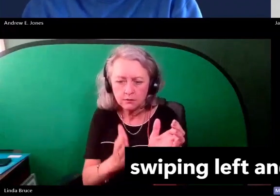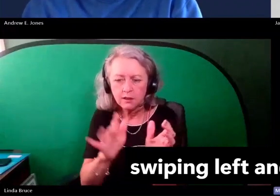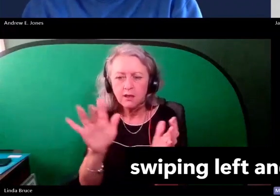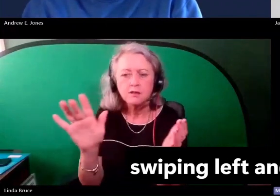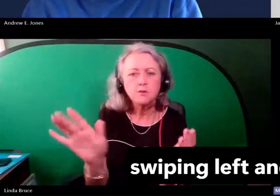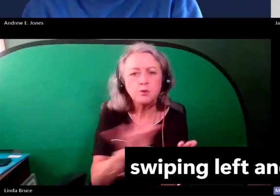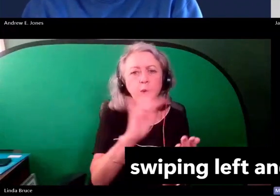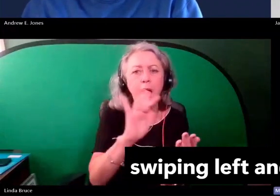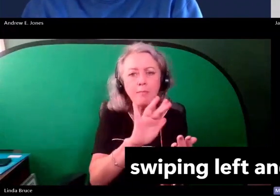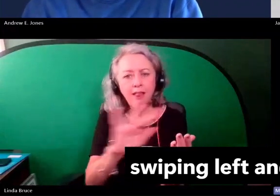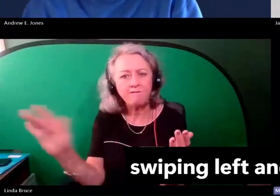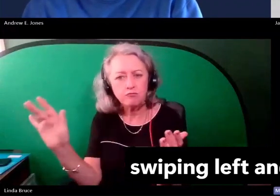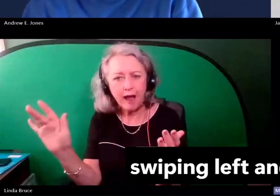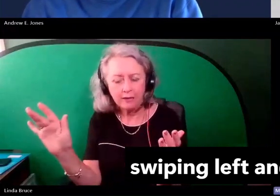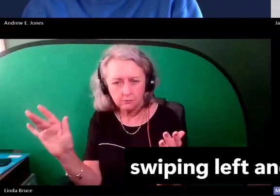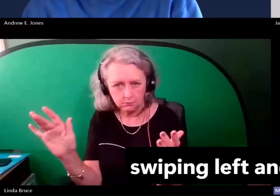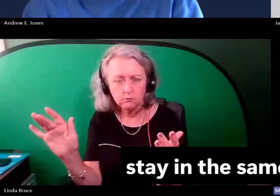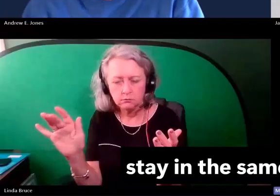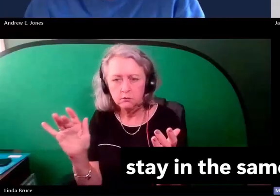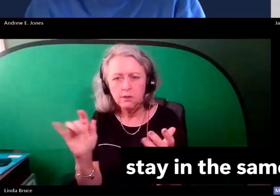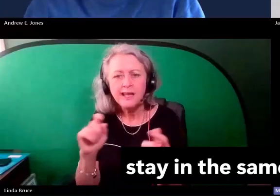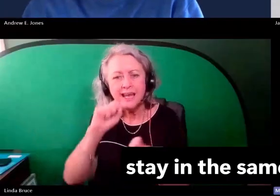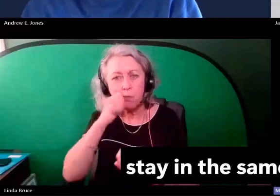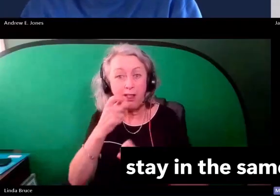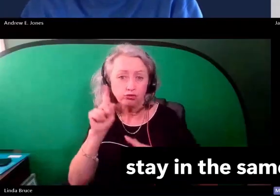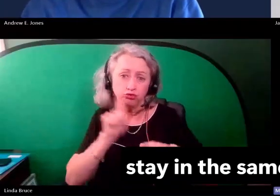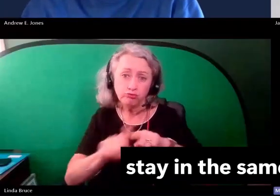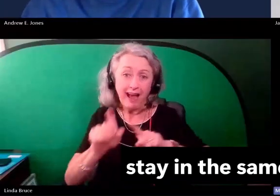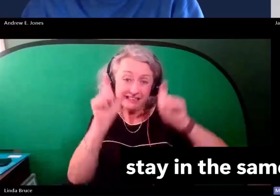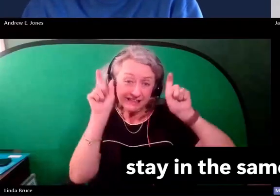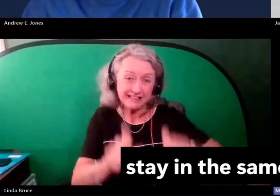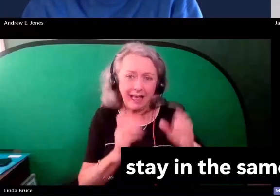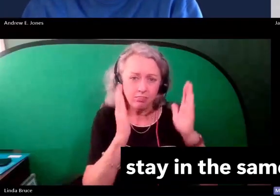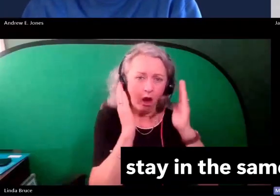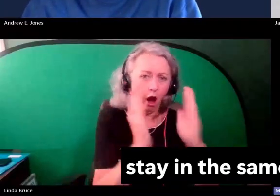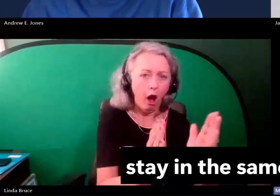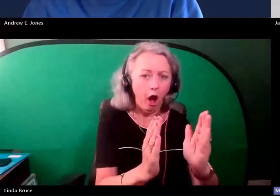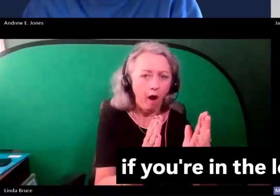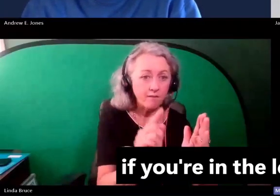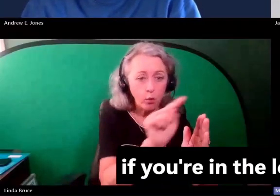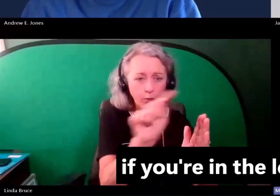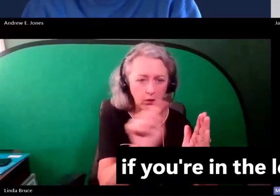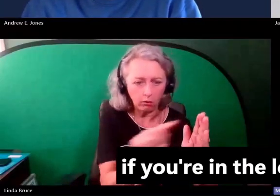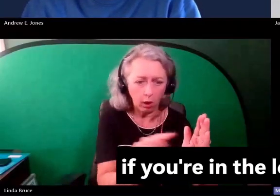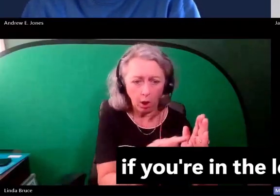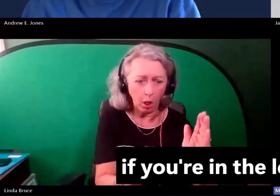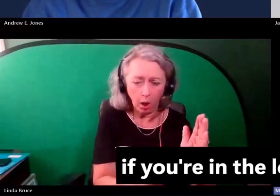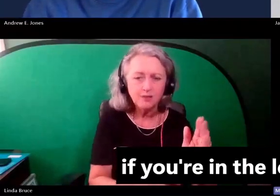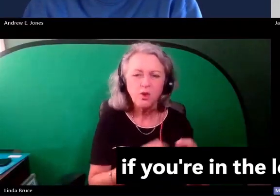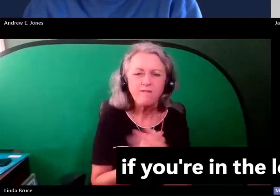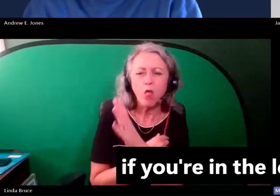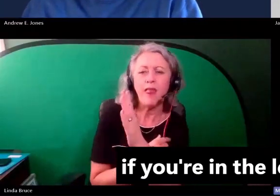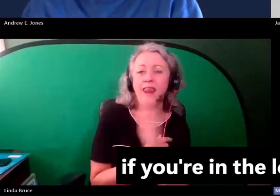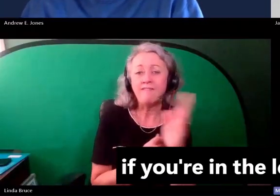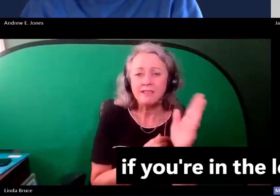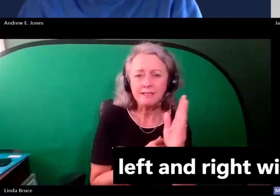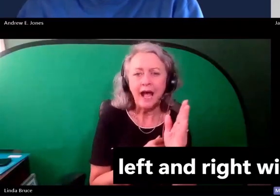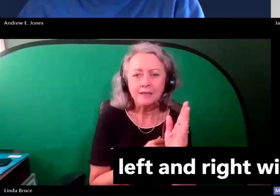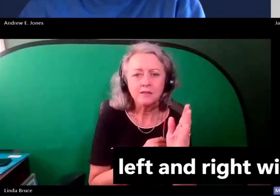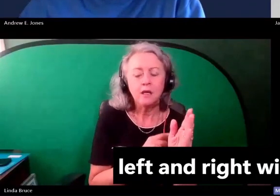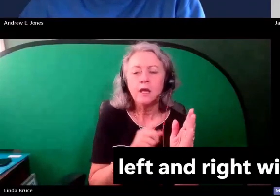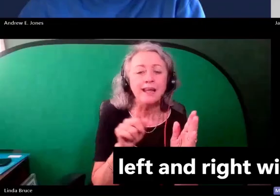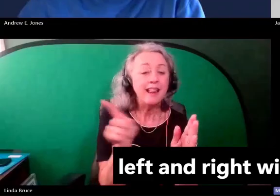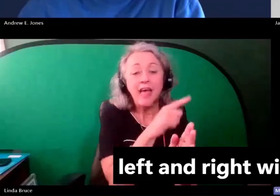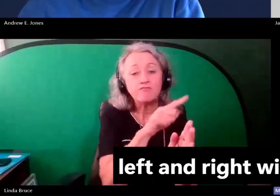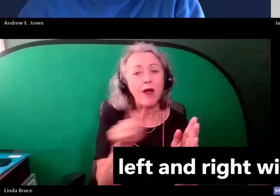swiping left and right, it will try and stay in the same half until it can't. So if you're in the left-hand side, swiping left